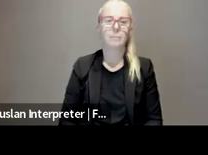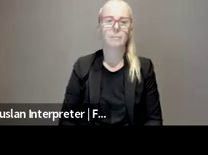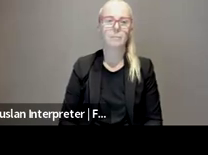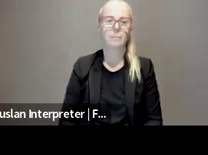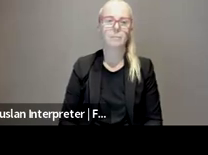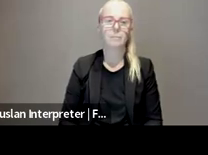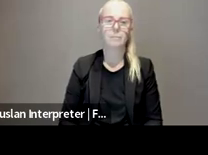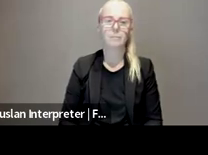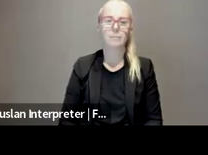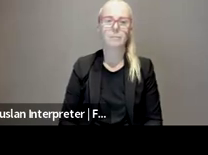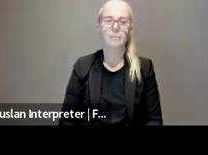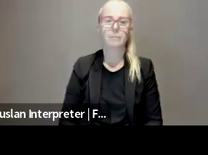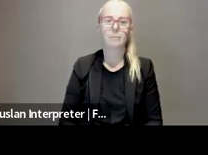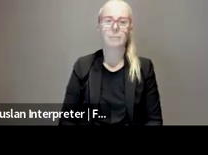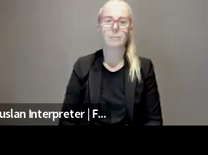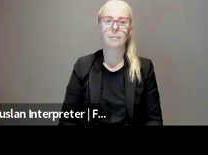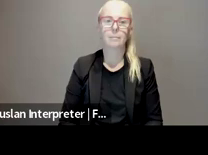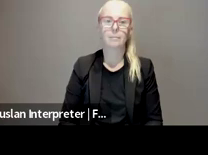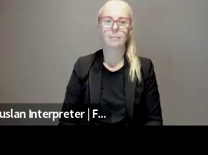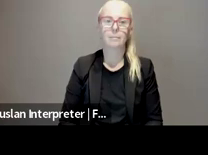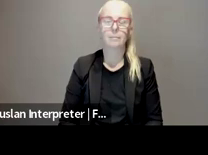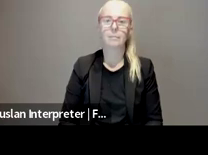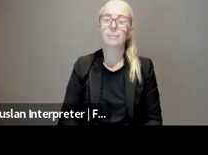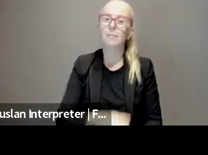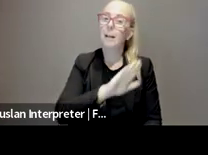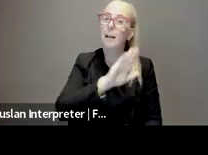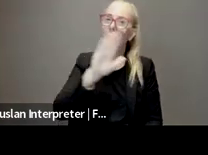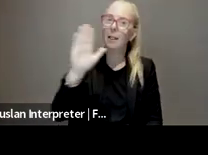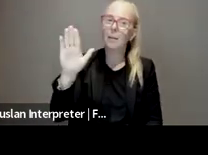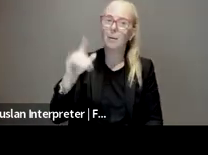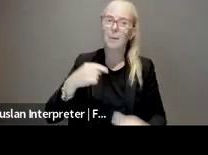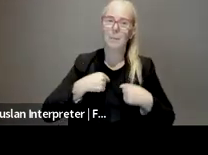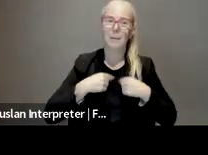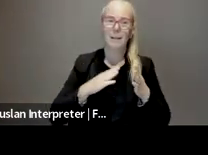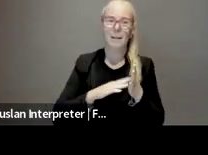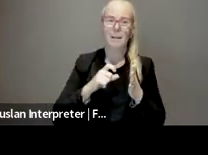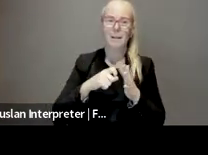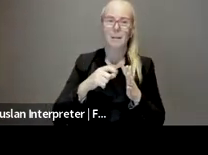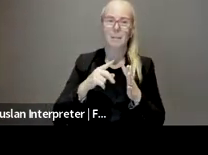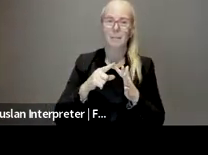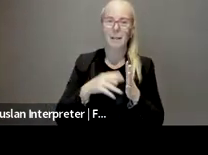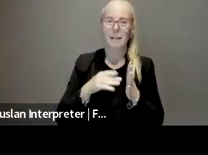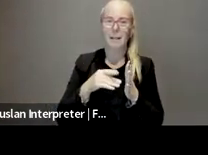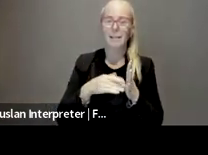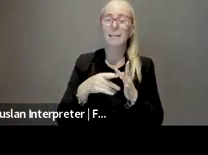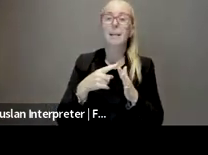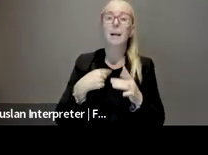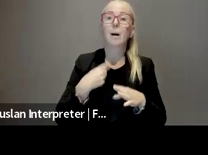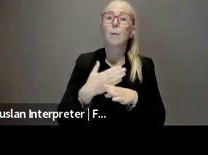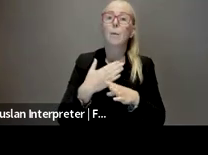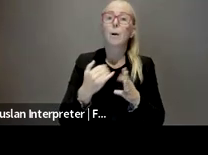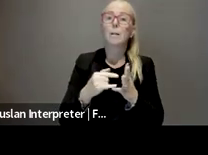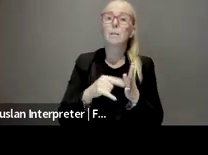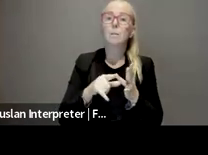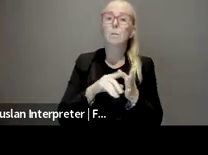Hello everyone, I'm Mackenzie, a stomal therapy nurse and the founder of the Stomal Sponge. Millions worldwide live with the